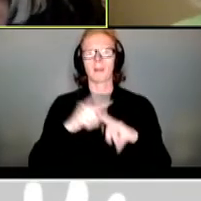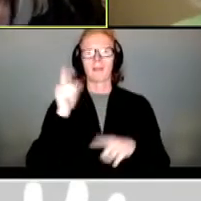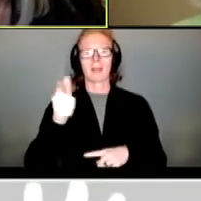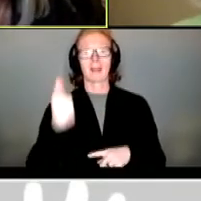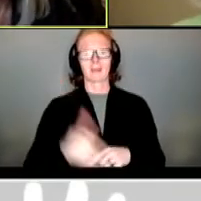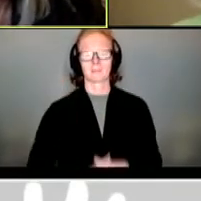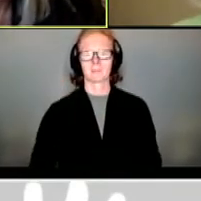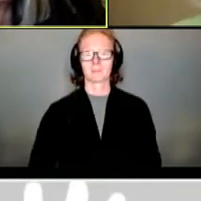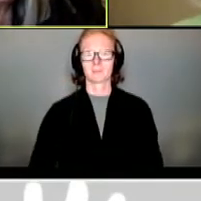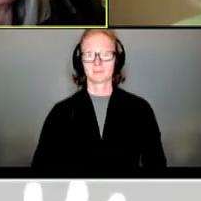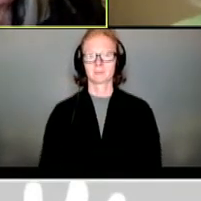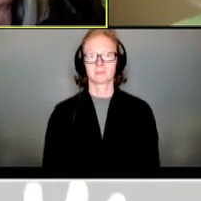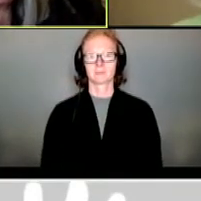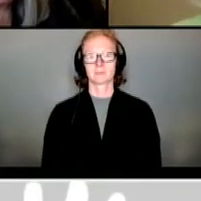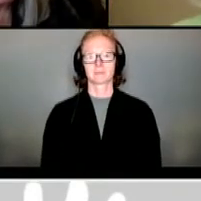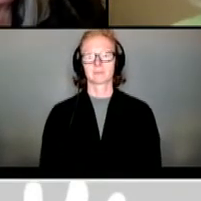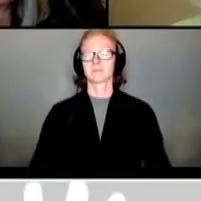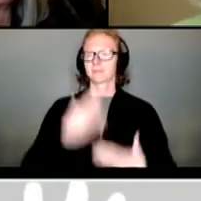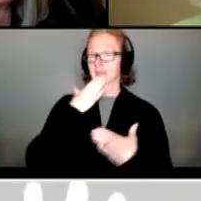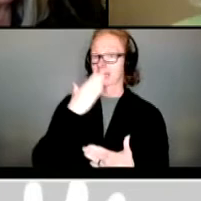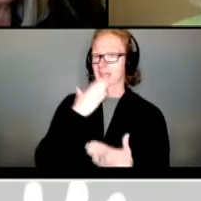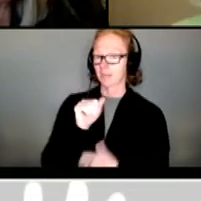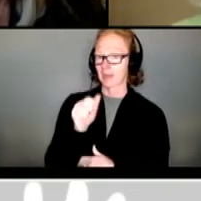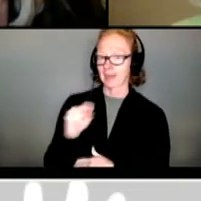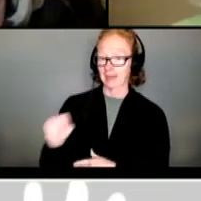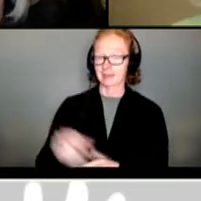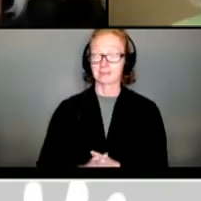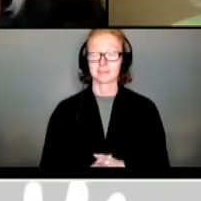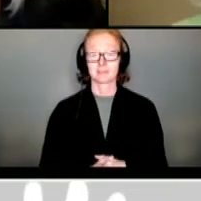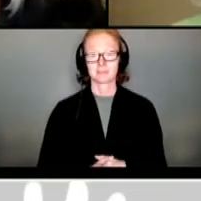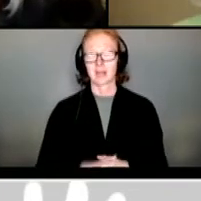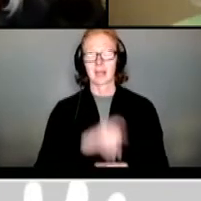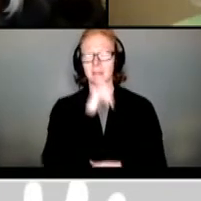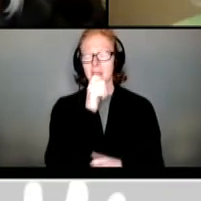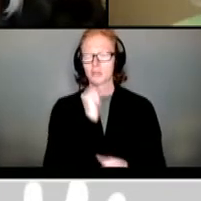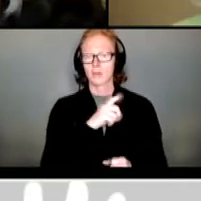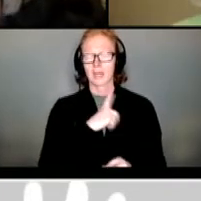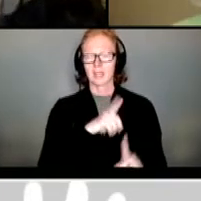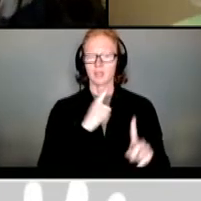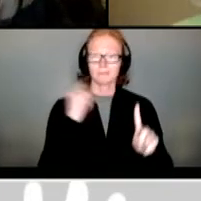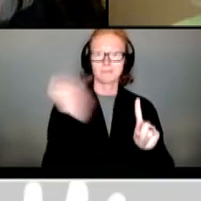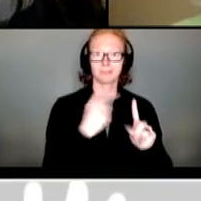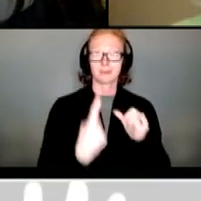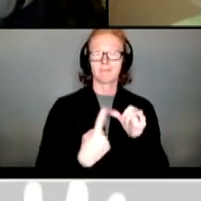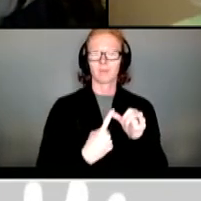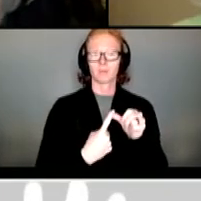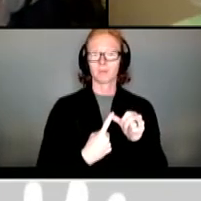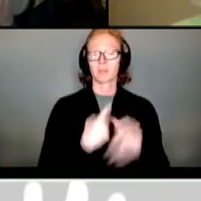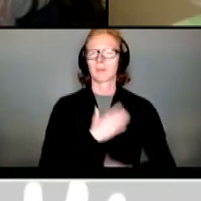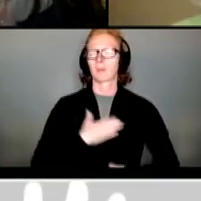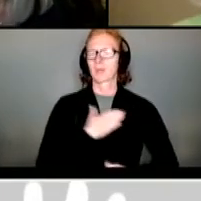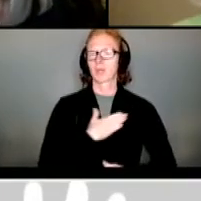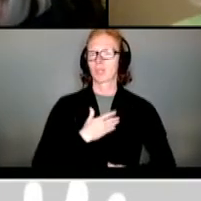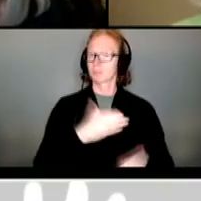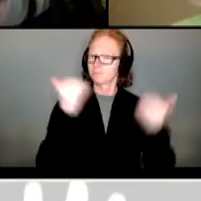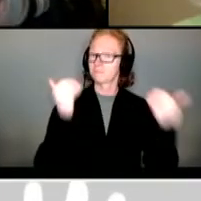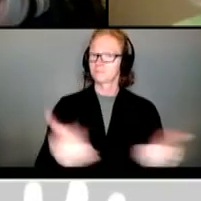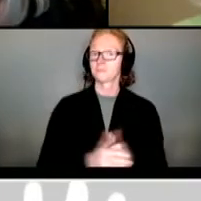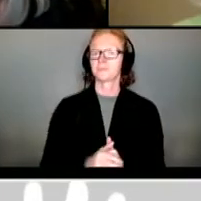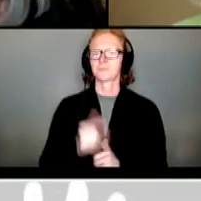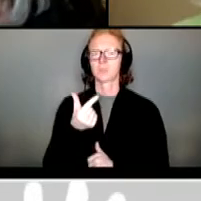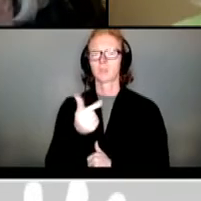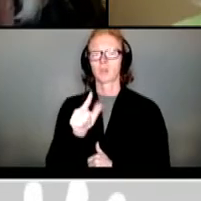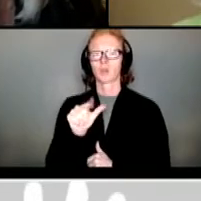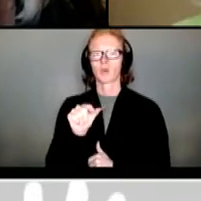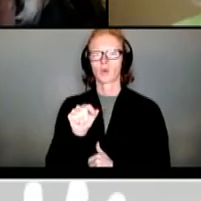agenda. Thanks so much, Ann. I appreciate it. And I didn't mean to put you on the spot first, but I appreciate you being a good sport about it. Gloria, would